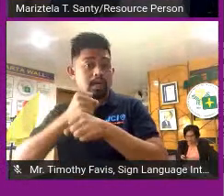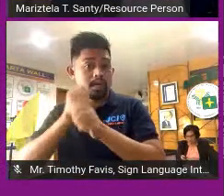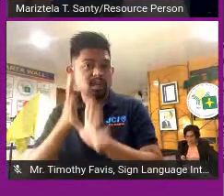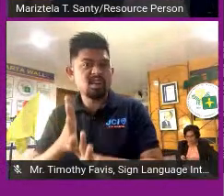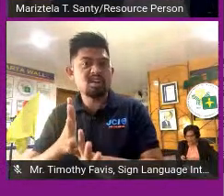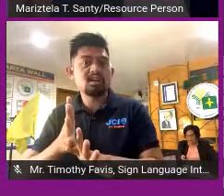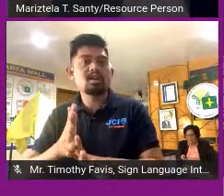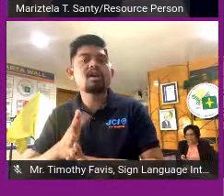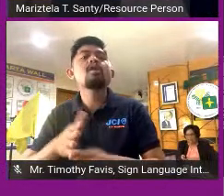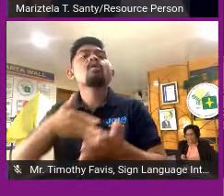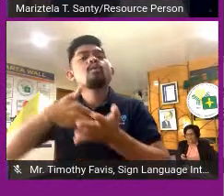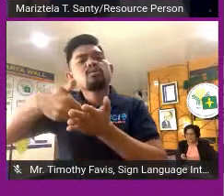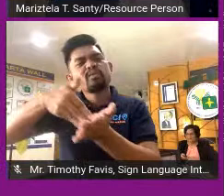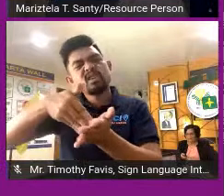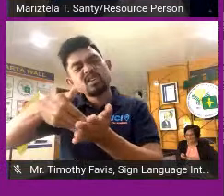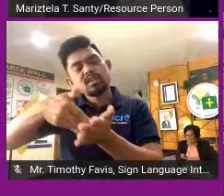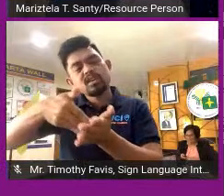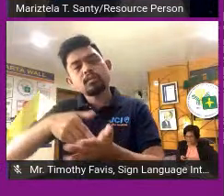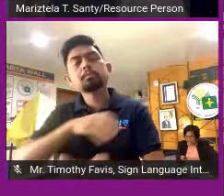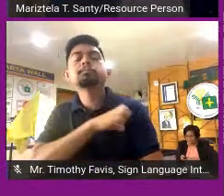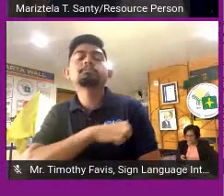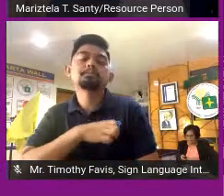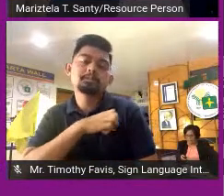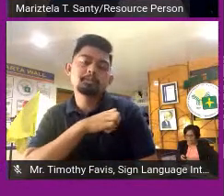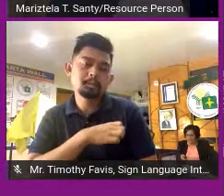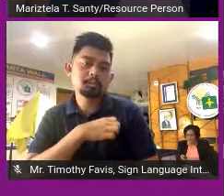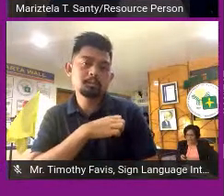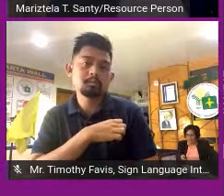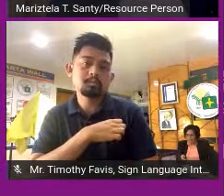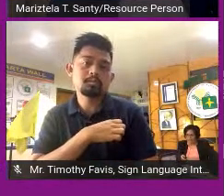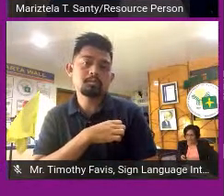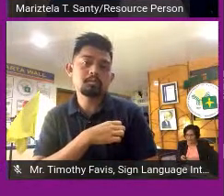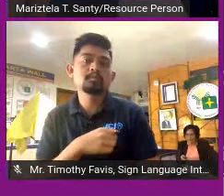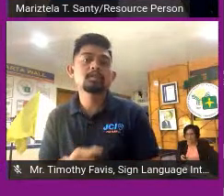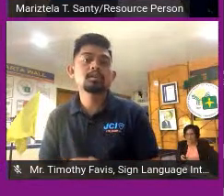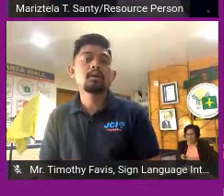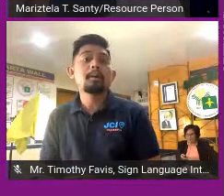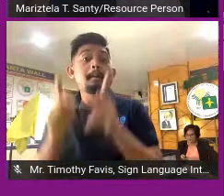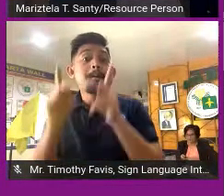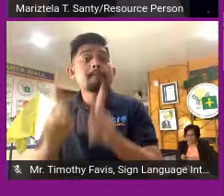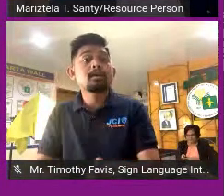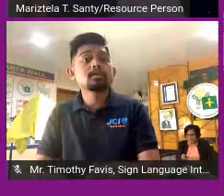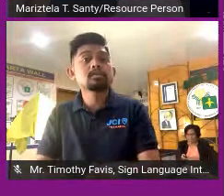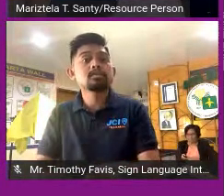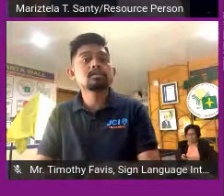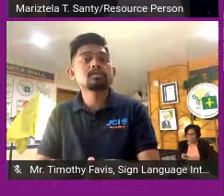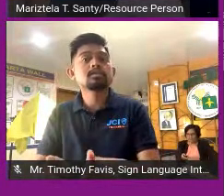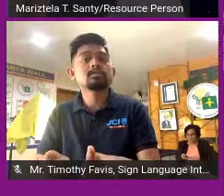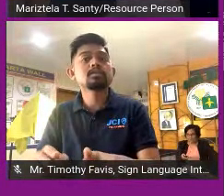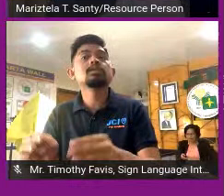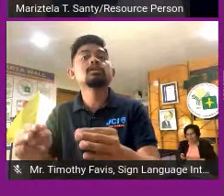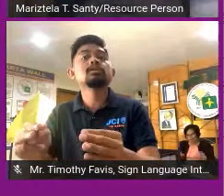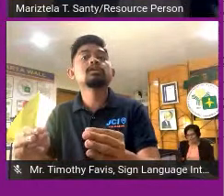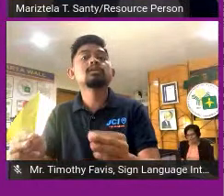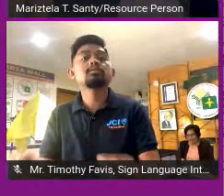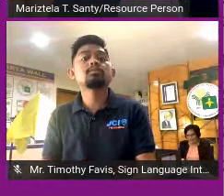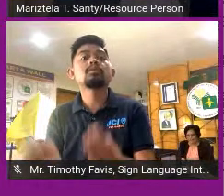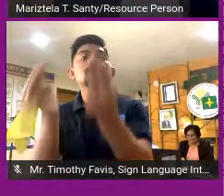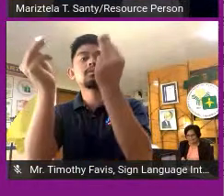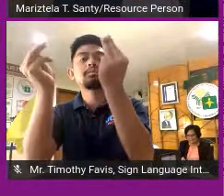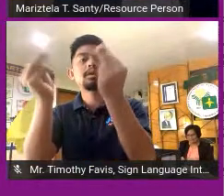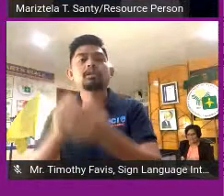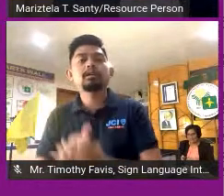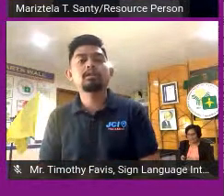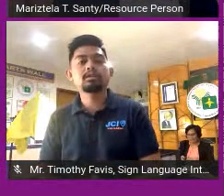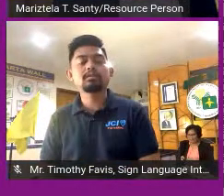emotional, delicate, person-oriented, passive, naive or